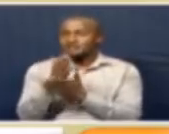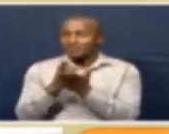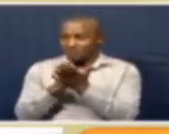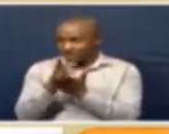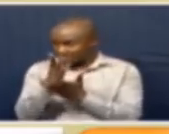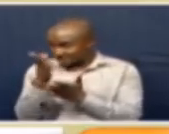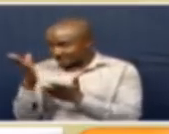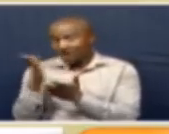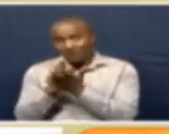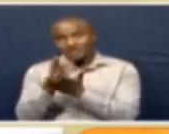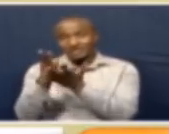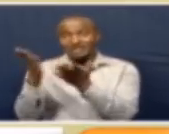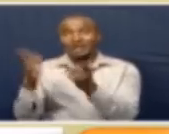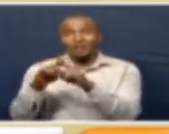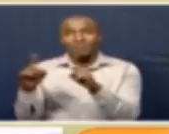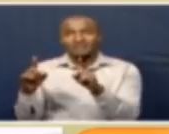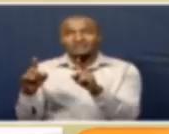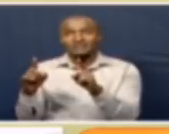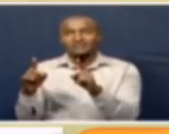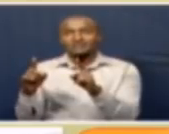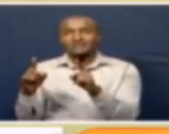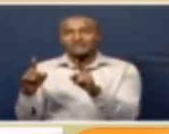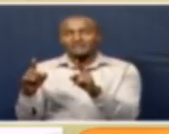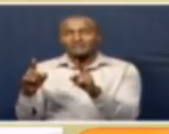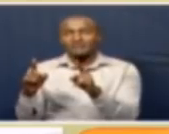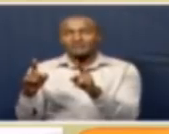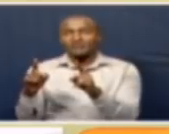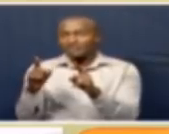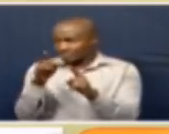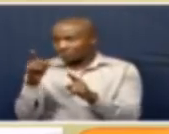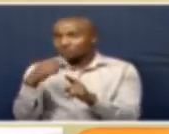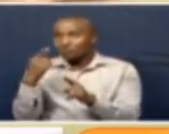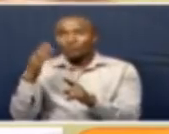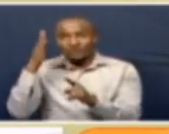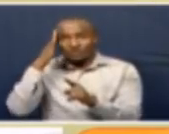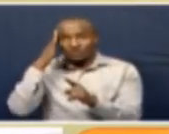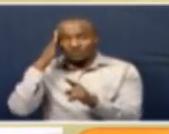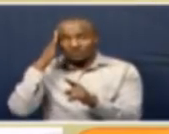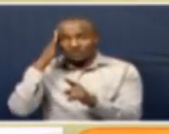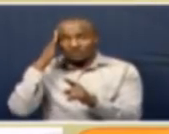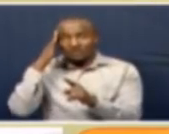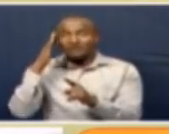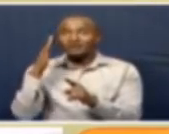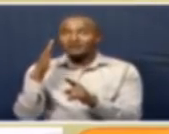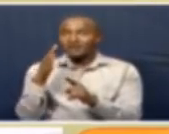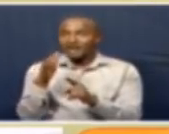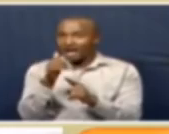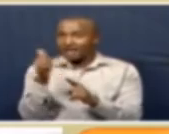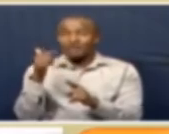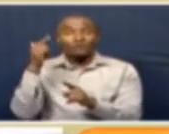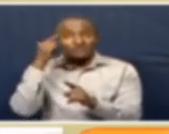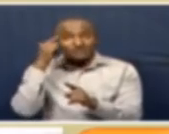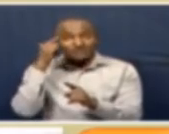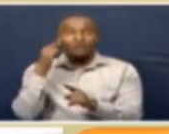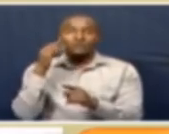in the industry. There are, but it's so hard to find them. But there are those people who we know. If we deal with those ones, even the ones who are thinking about it